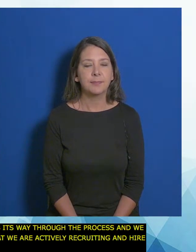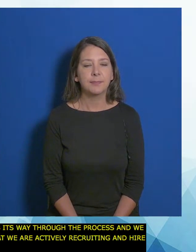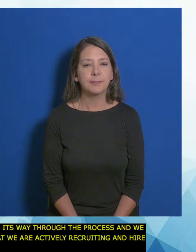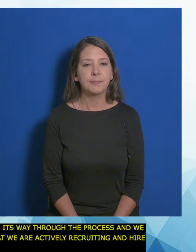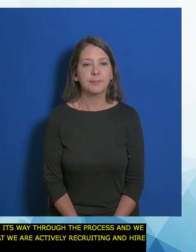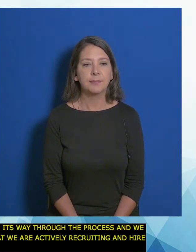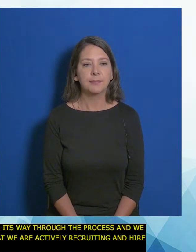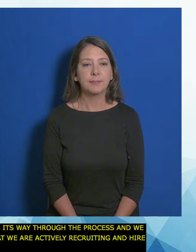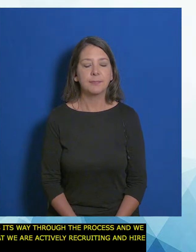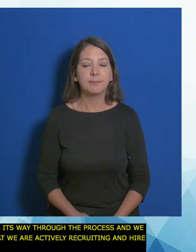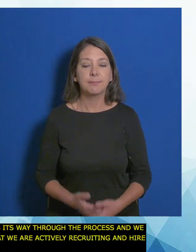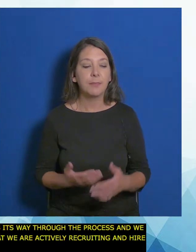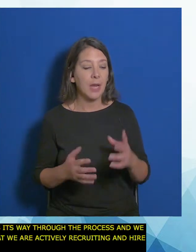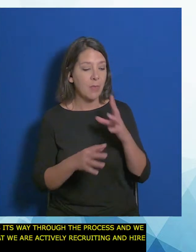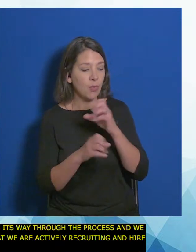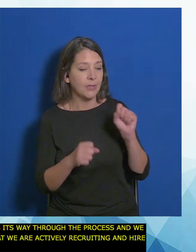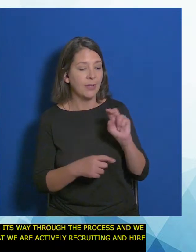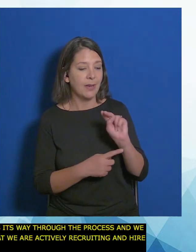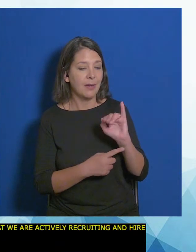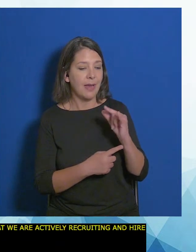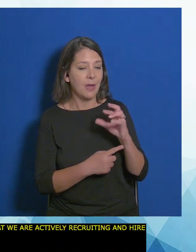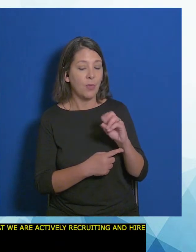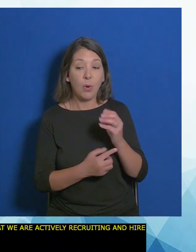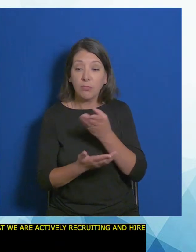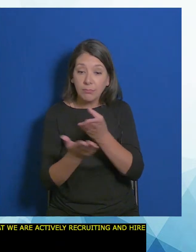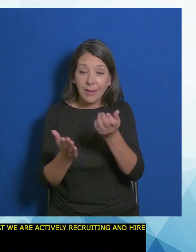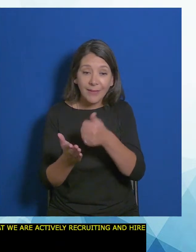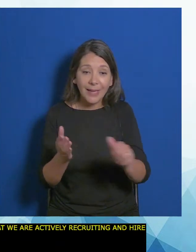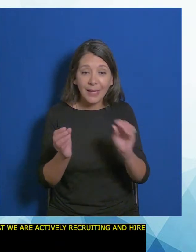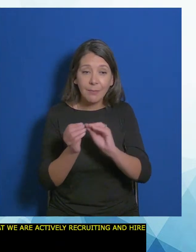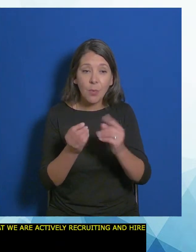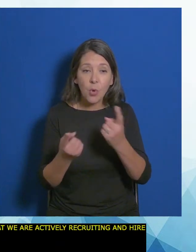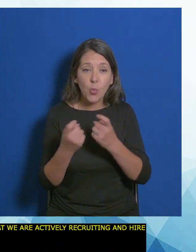Are there any additional questions for Ms. Bittridge?